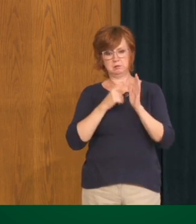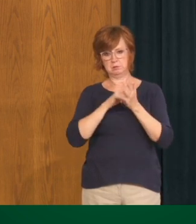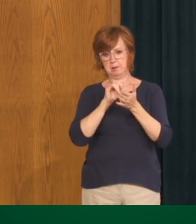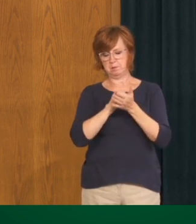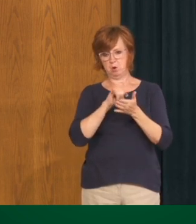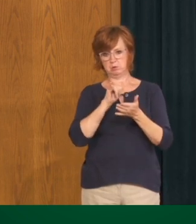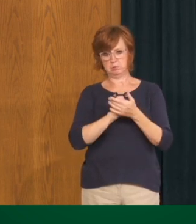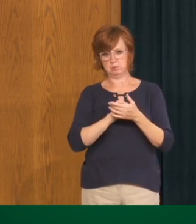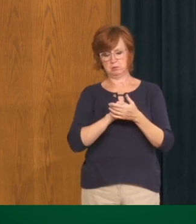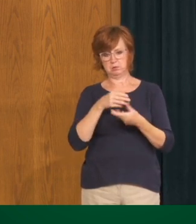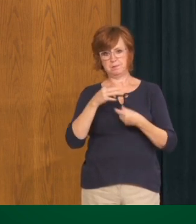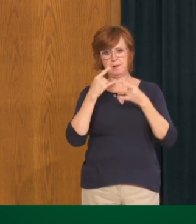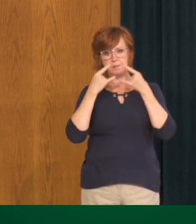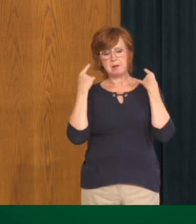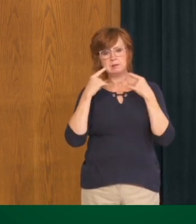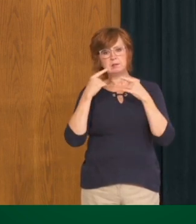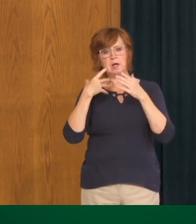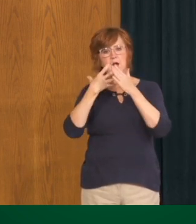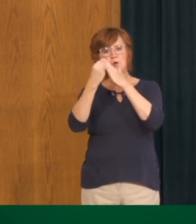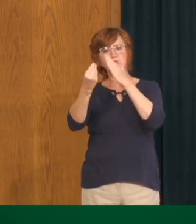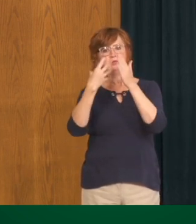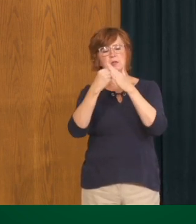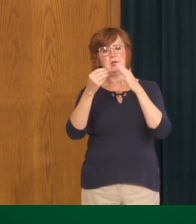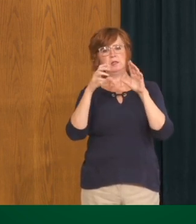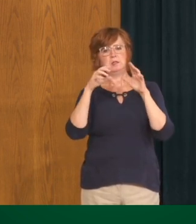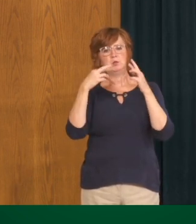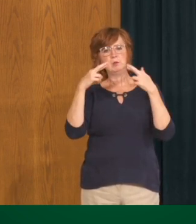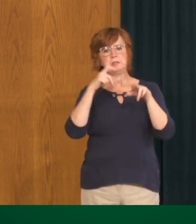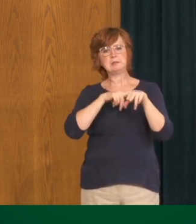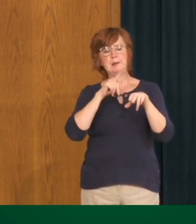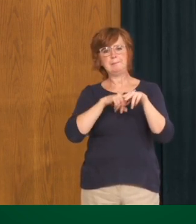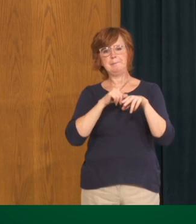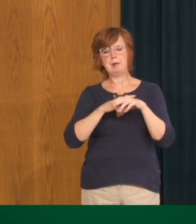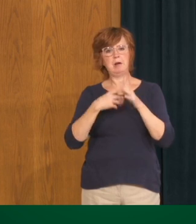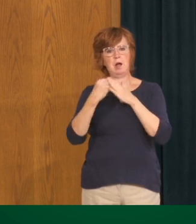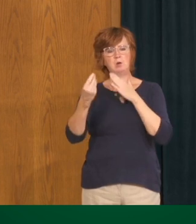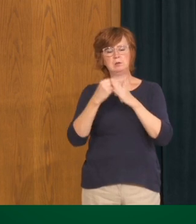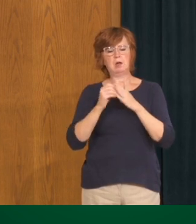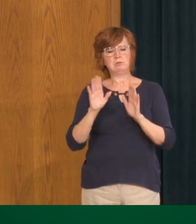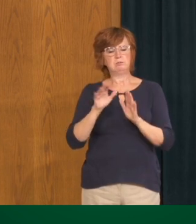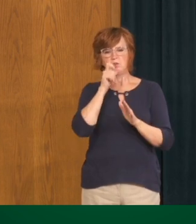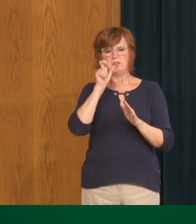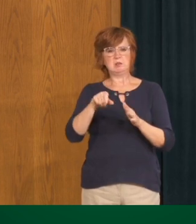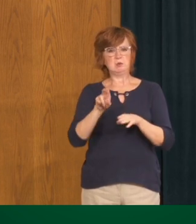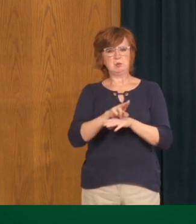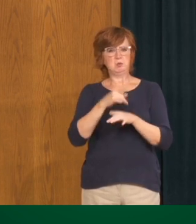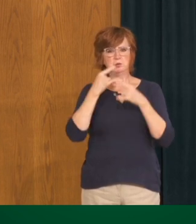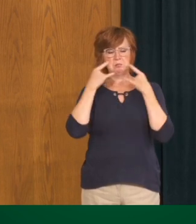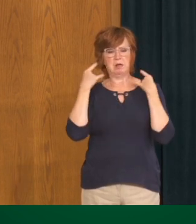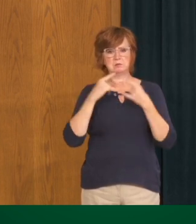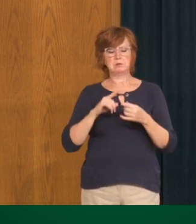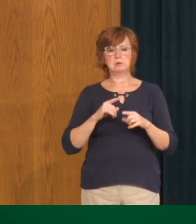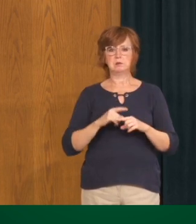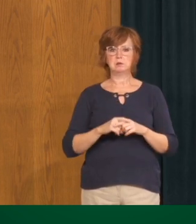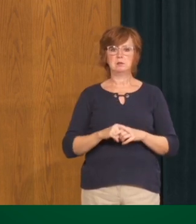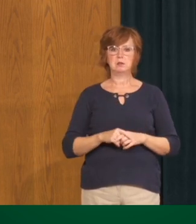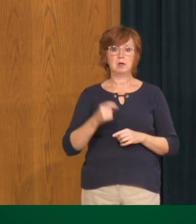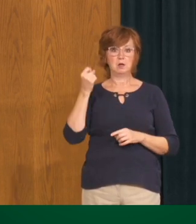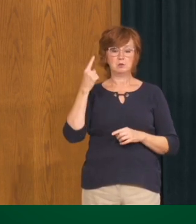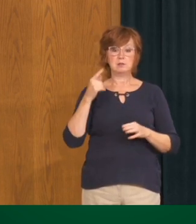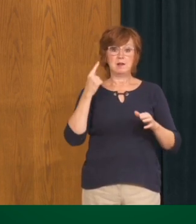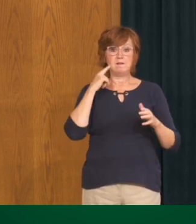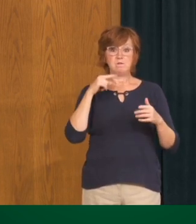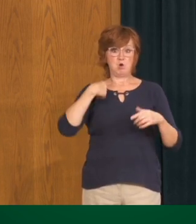outdoors, they don't need to wear a mask. And I think part of it relates to what we do in society. In the fall, all of us